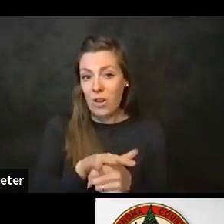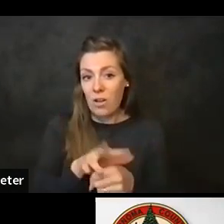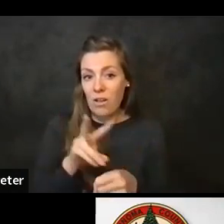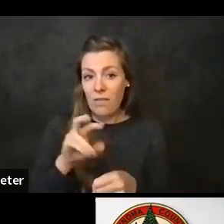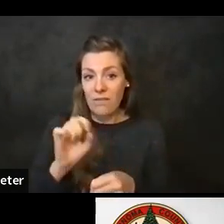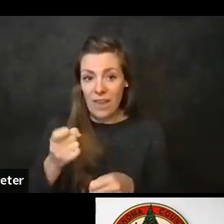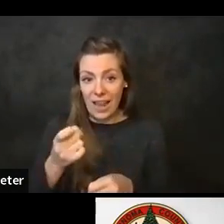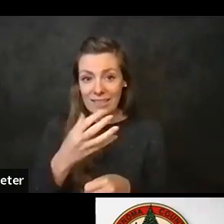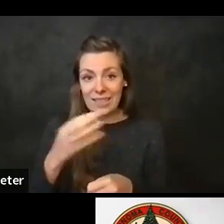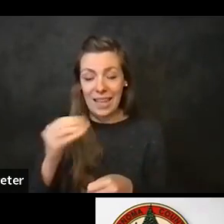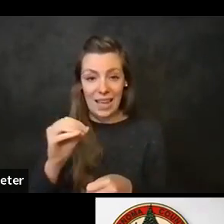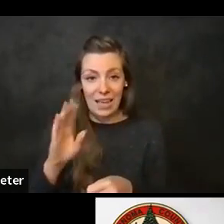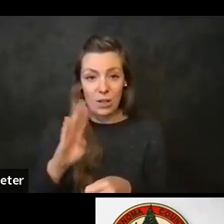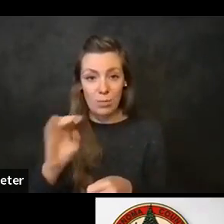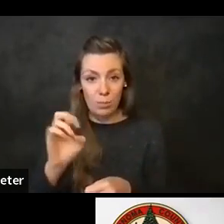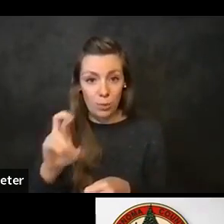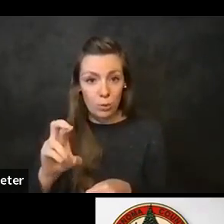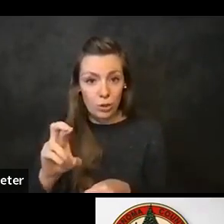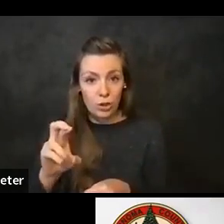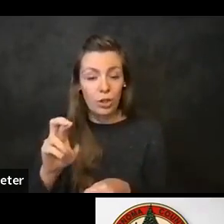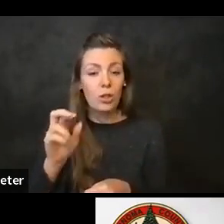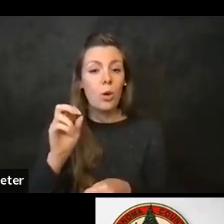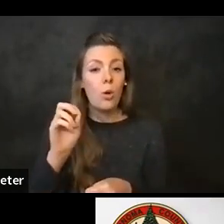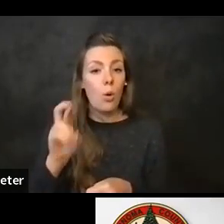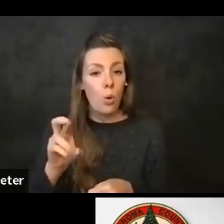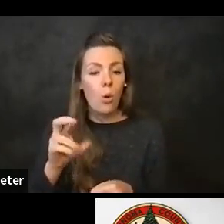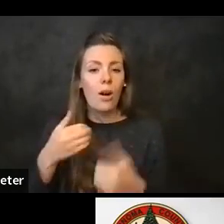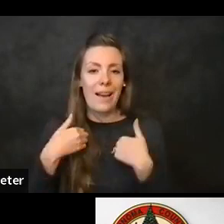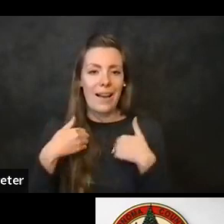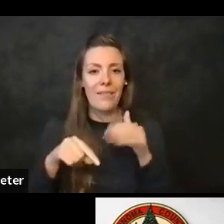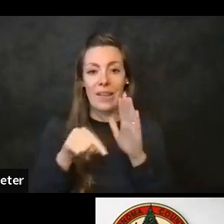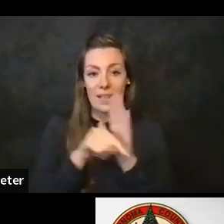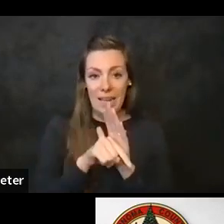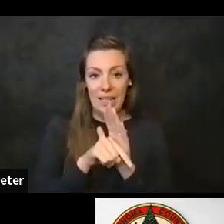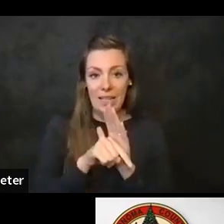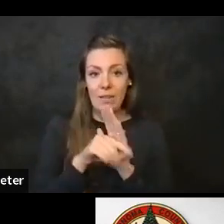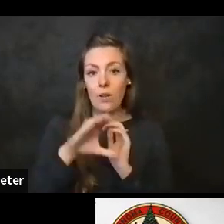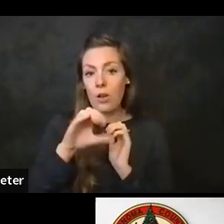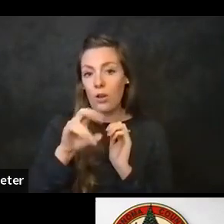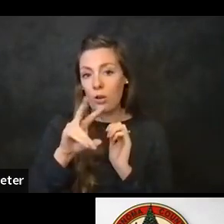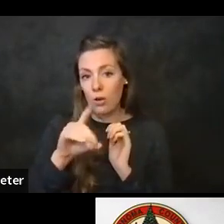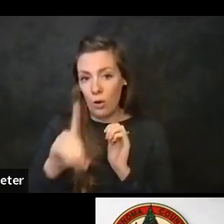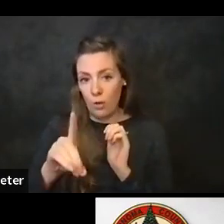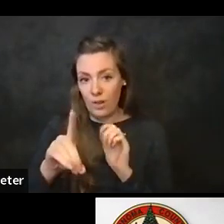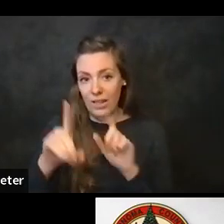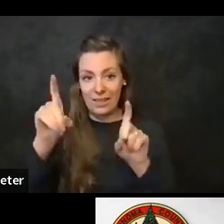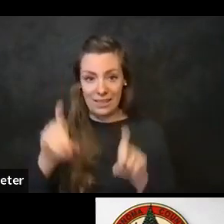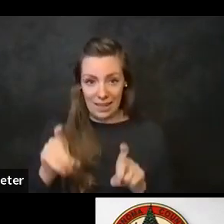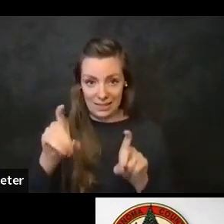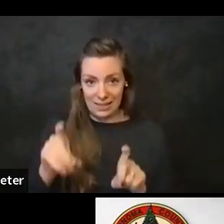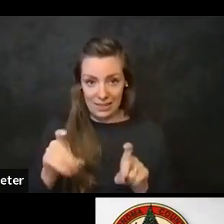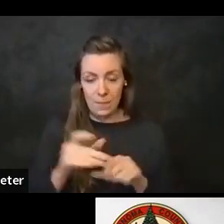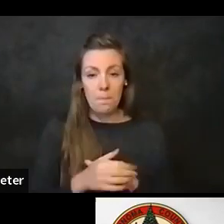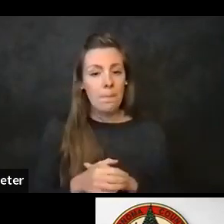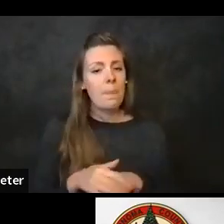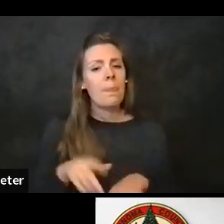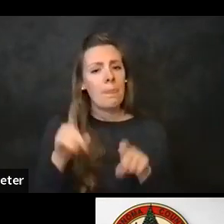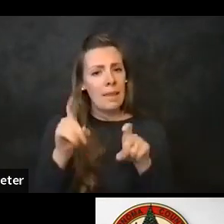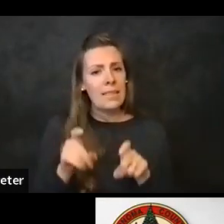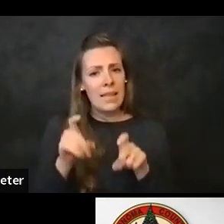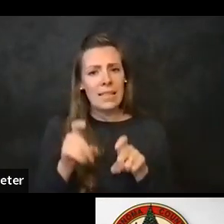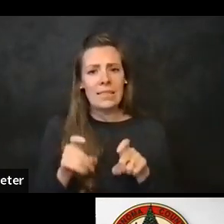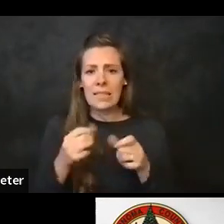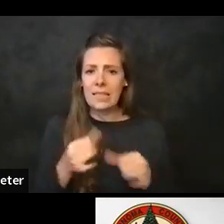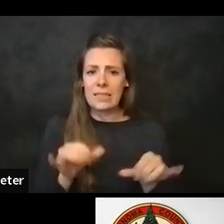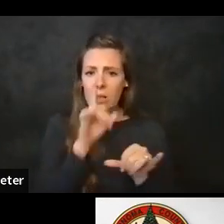eligible, or show proof of a negative COVID test. Besides vaccines, testing remains a critical